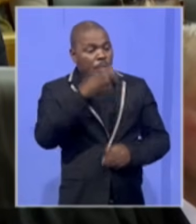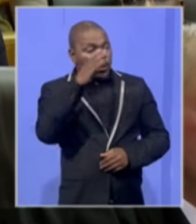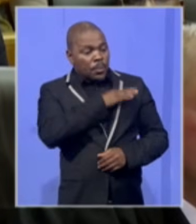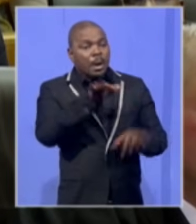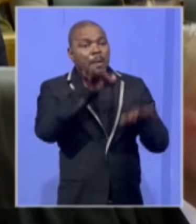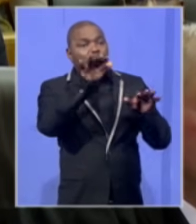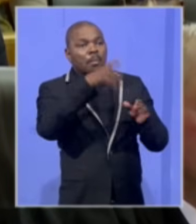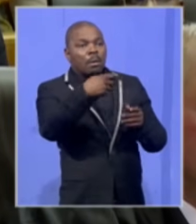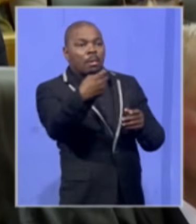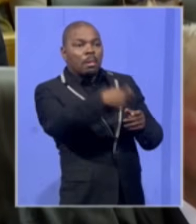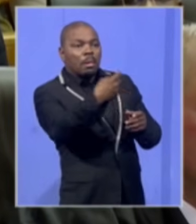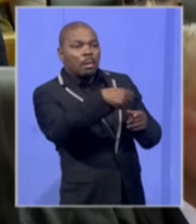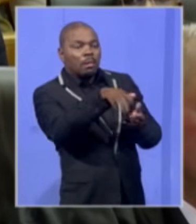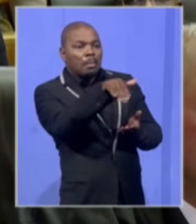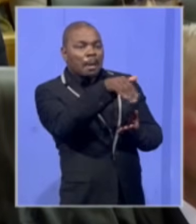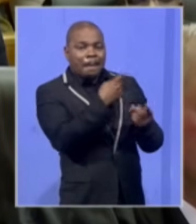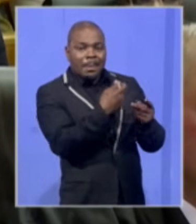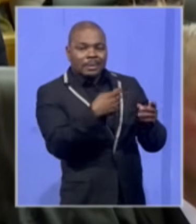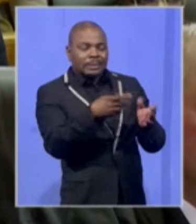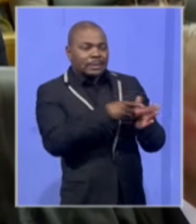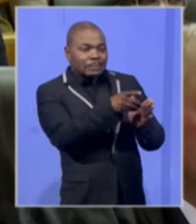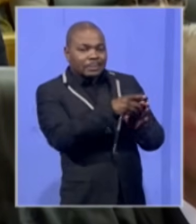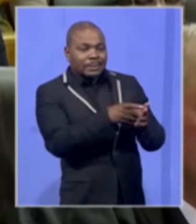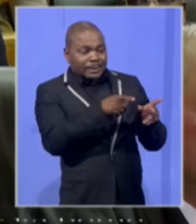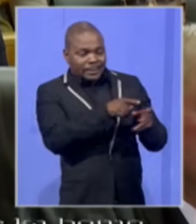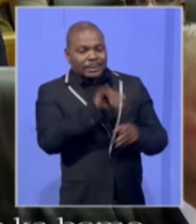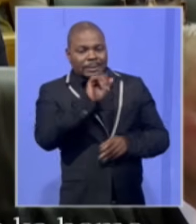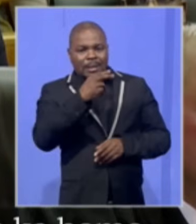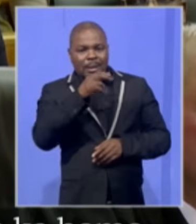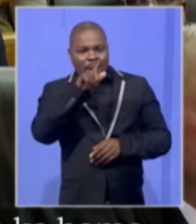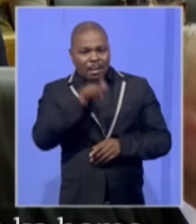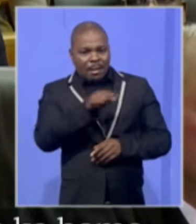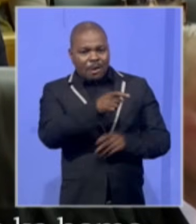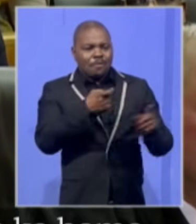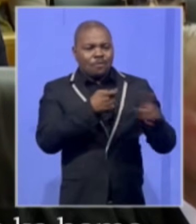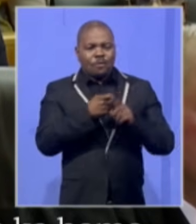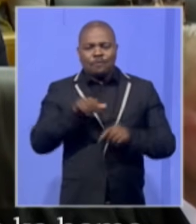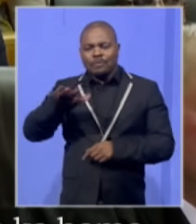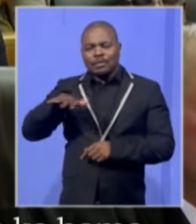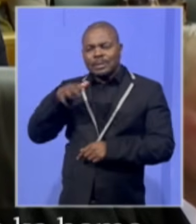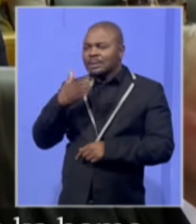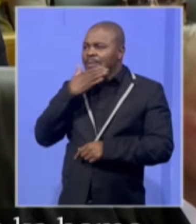from members of the general public. What Ithala has been doing since the 15th of December